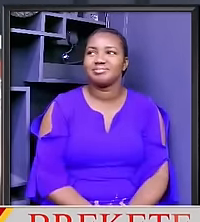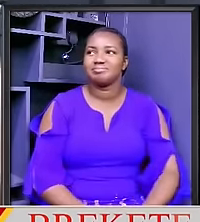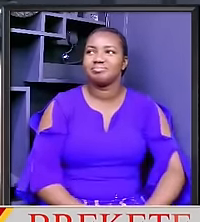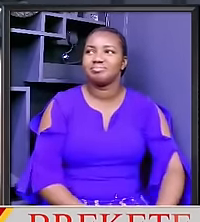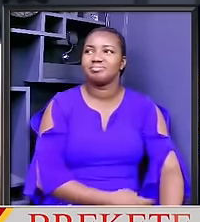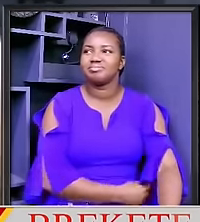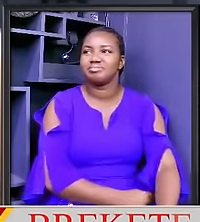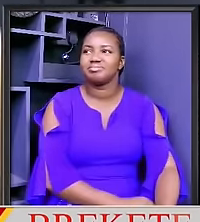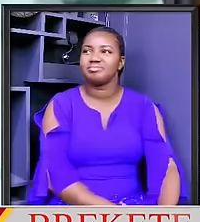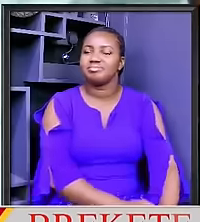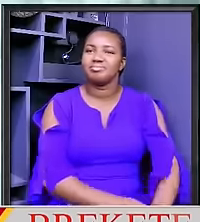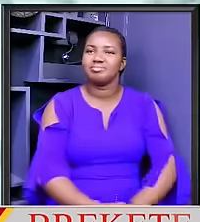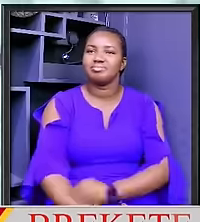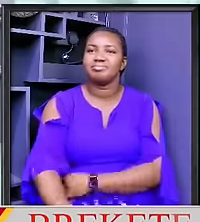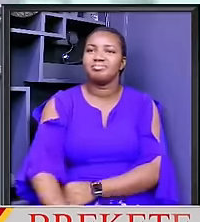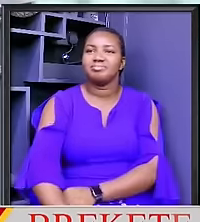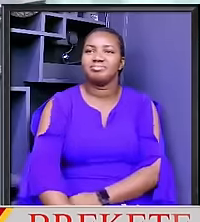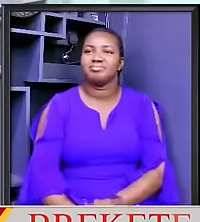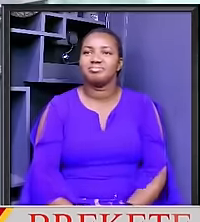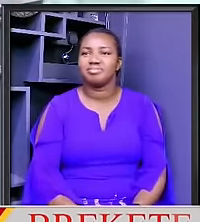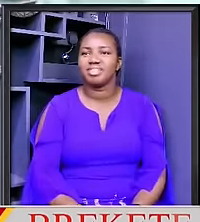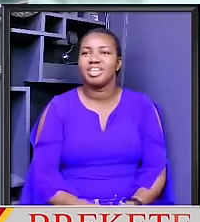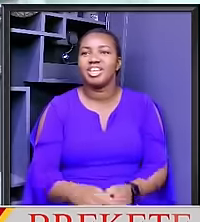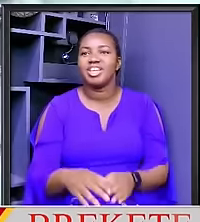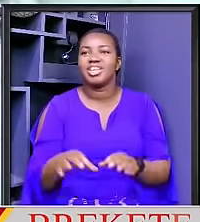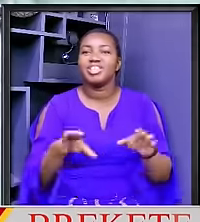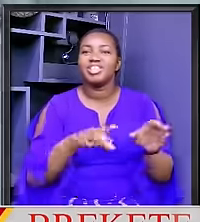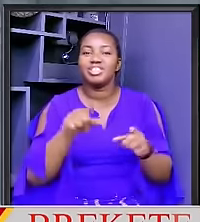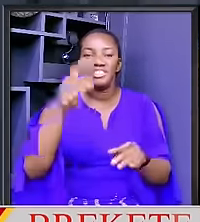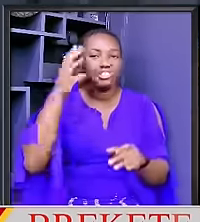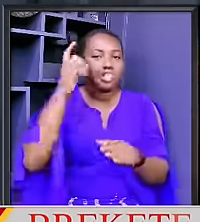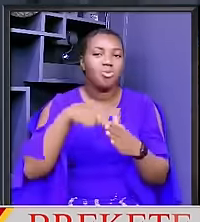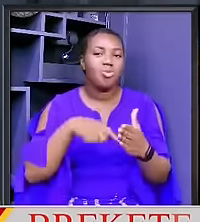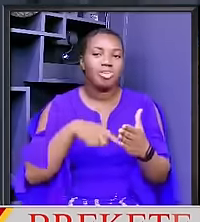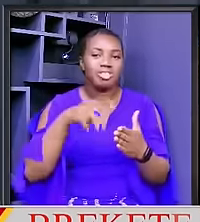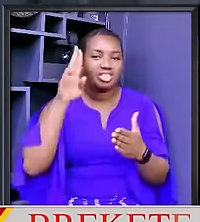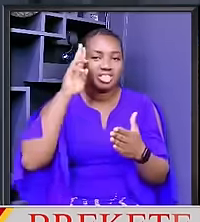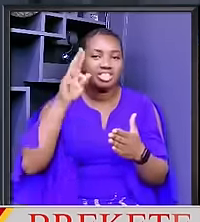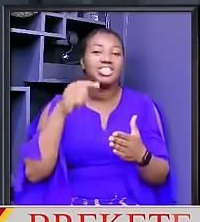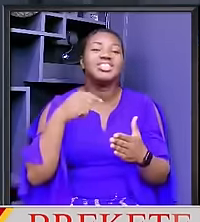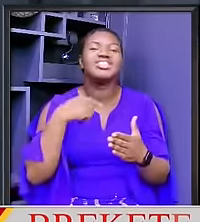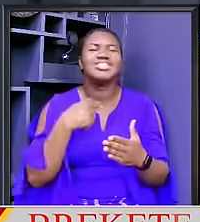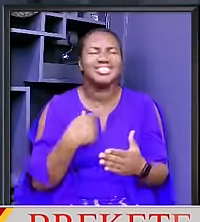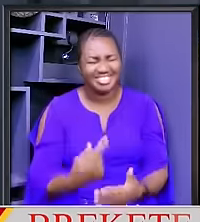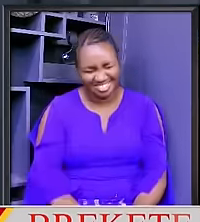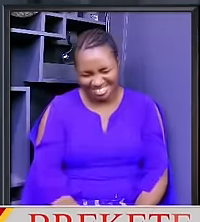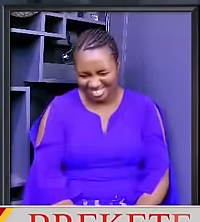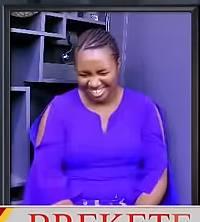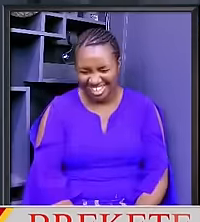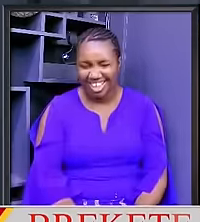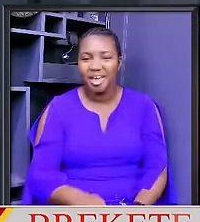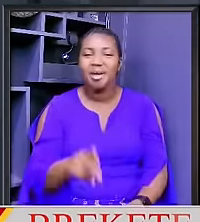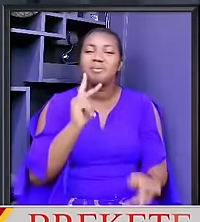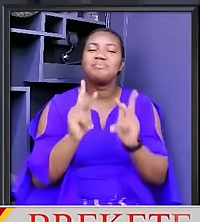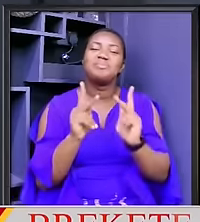Oh, wala. When I know here what you talk, people like horse.